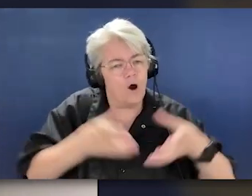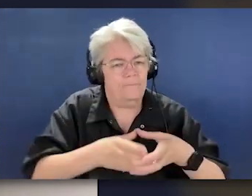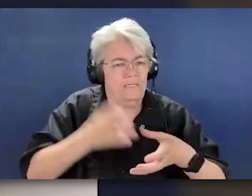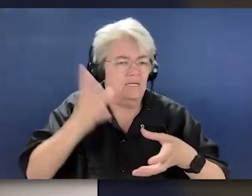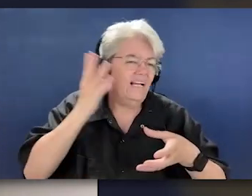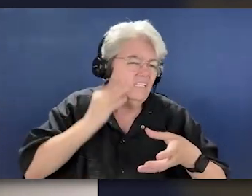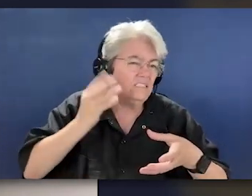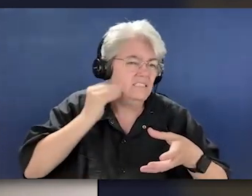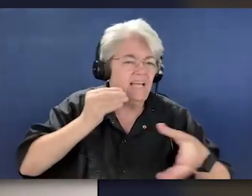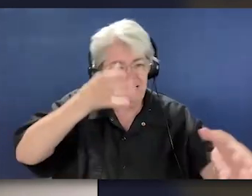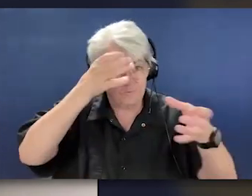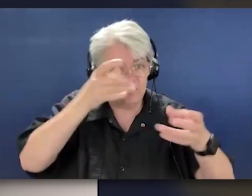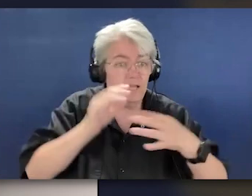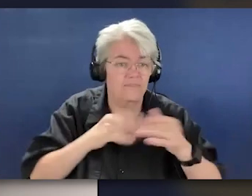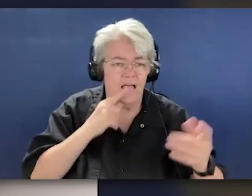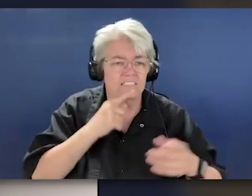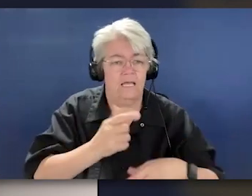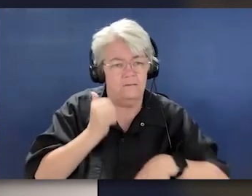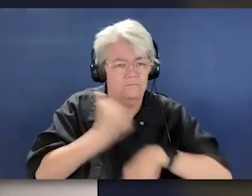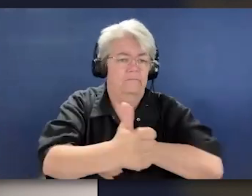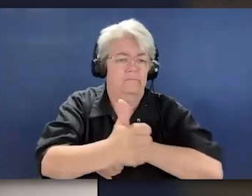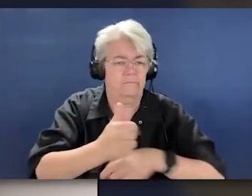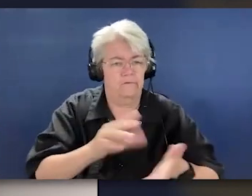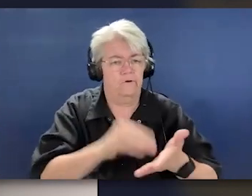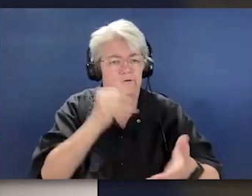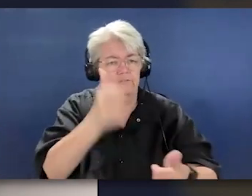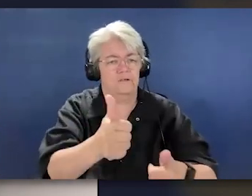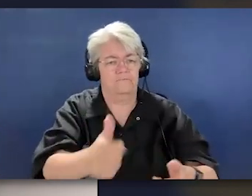making it everybody's job to learn everything.